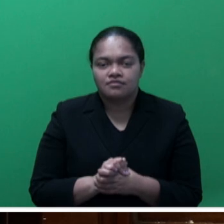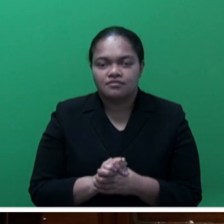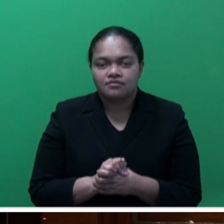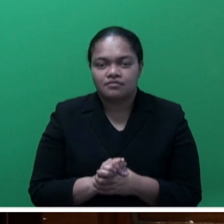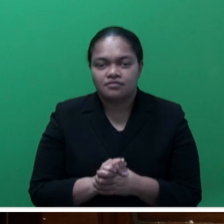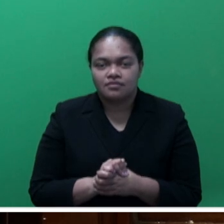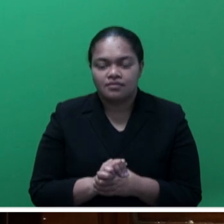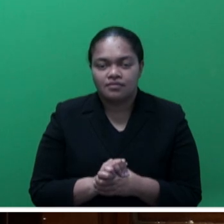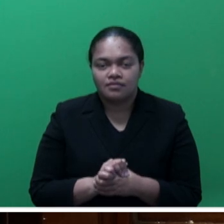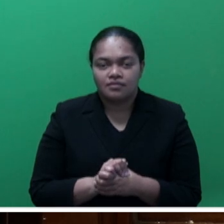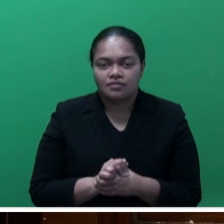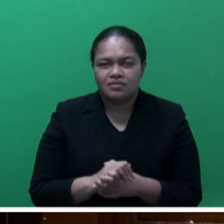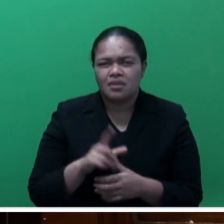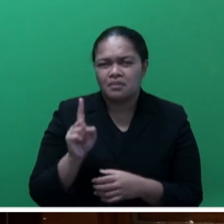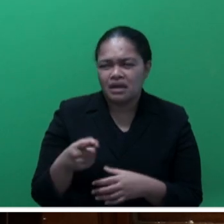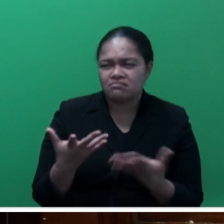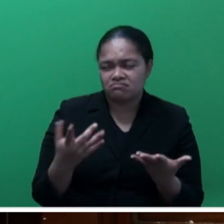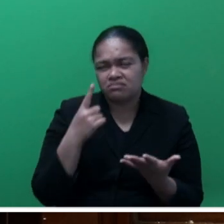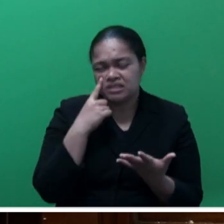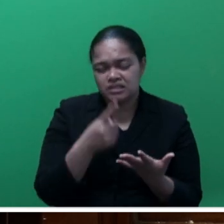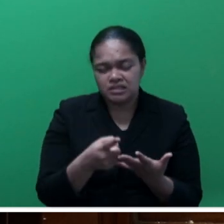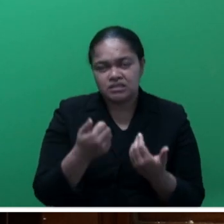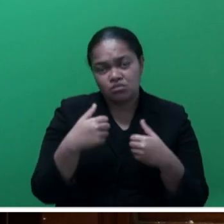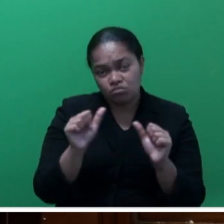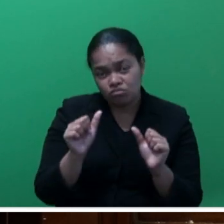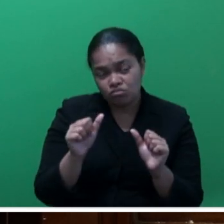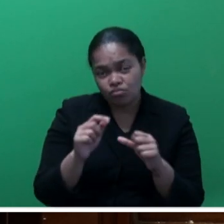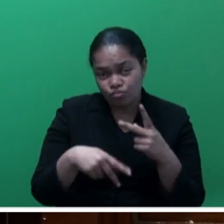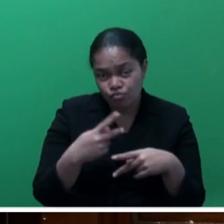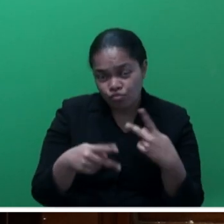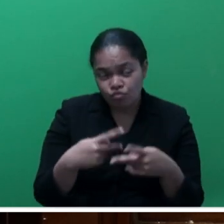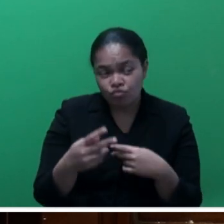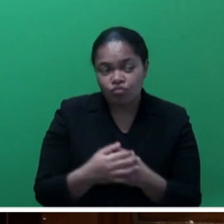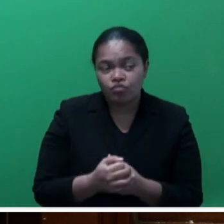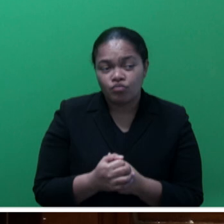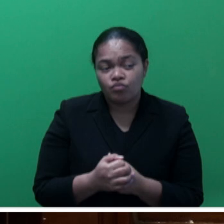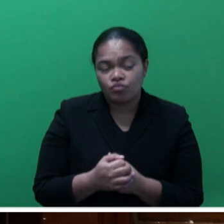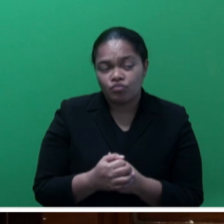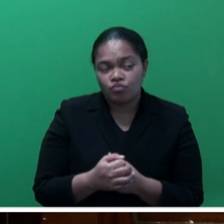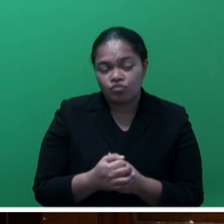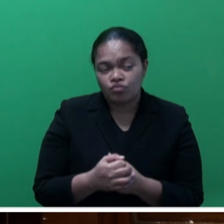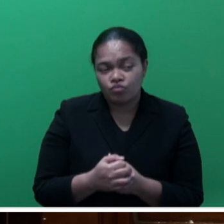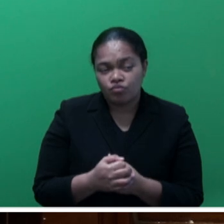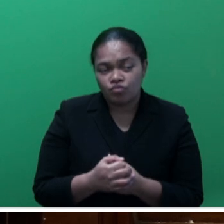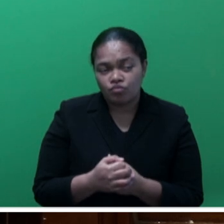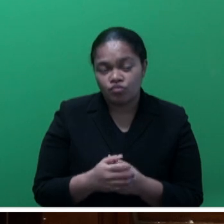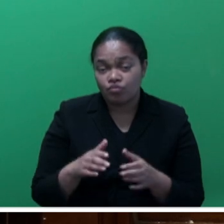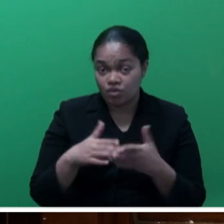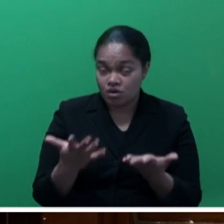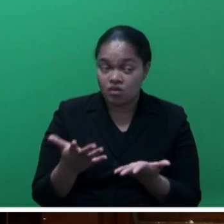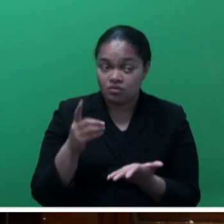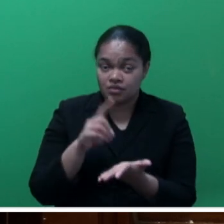But despite the progress, we recognize that the Litter Act is now outdated.